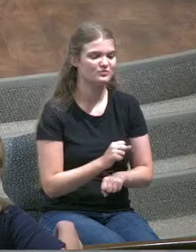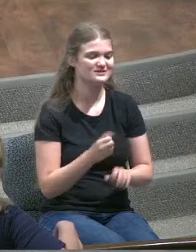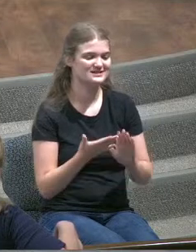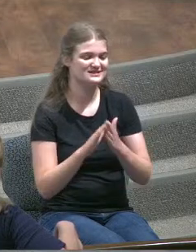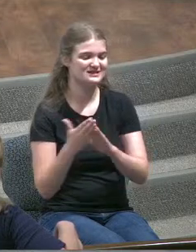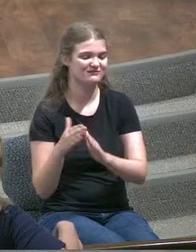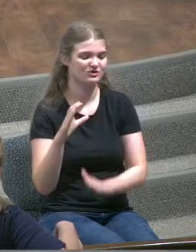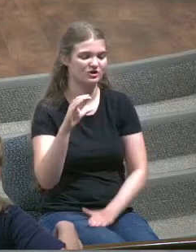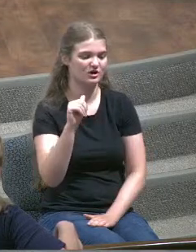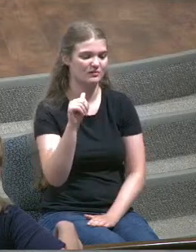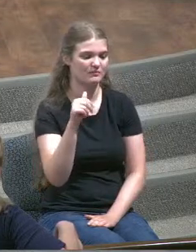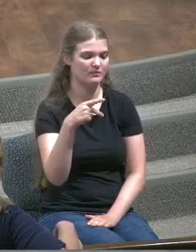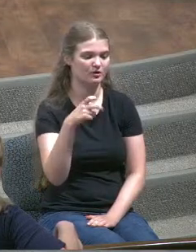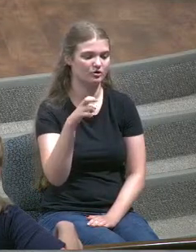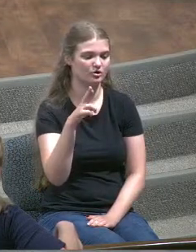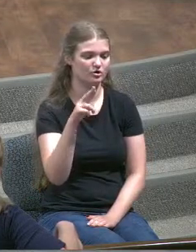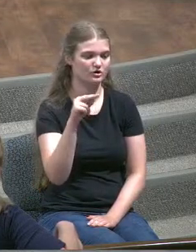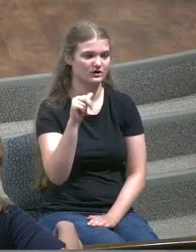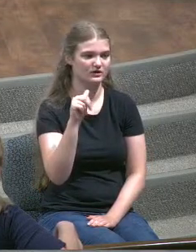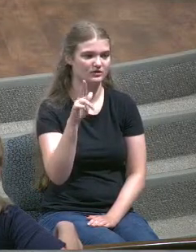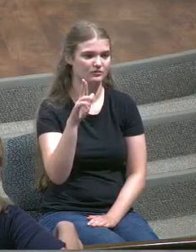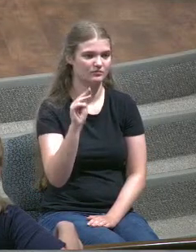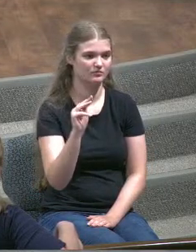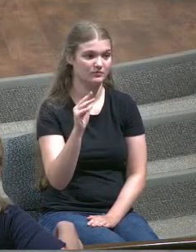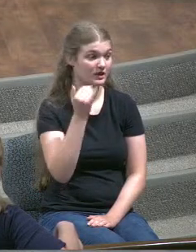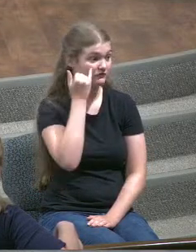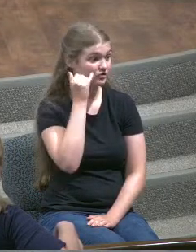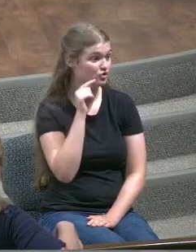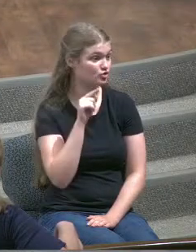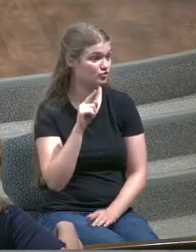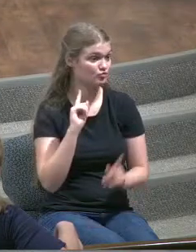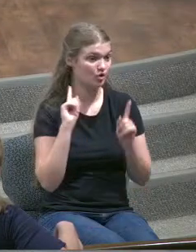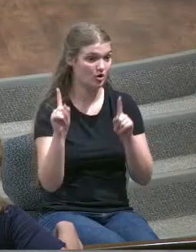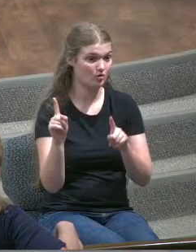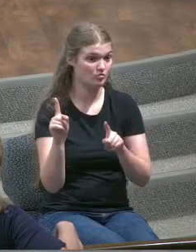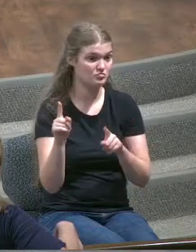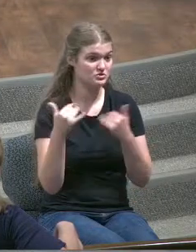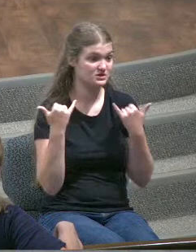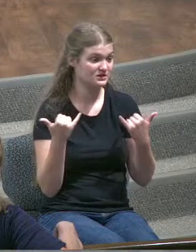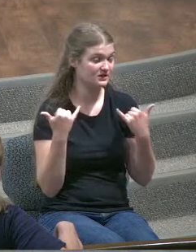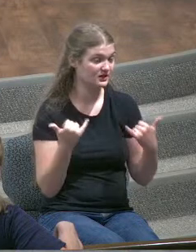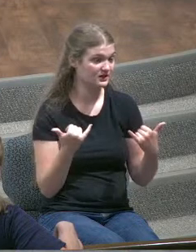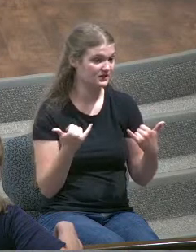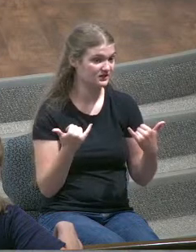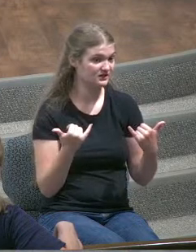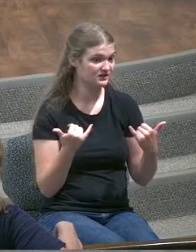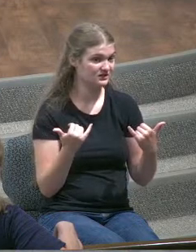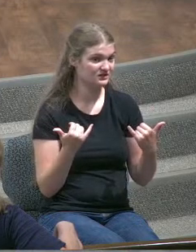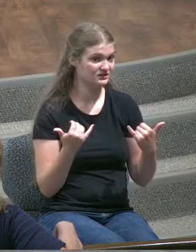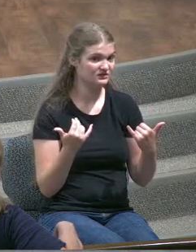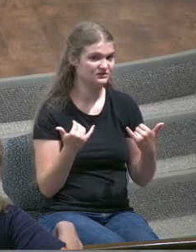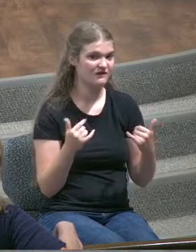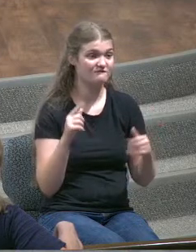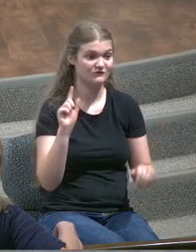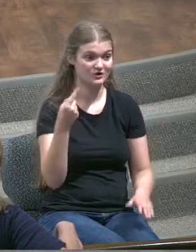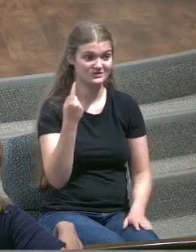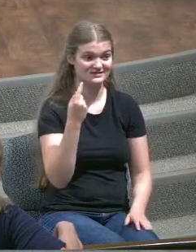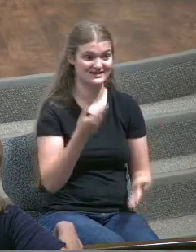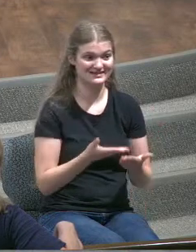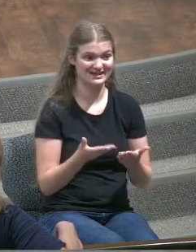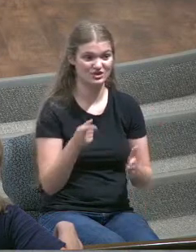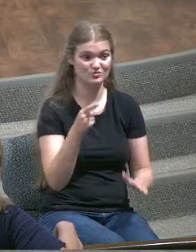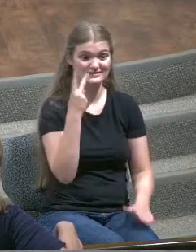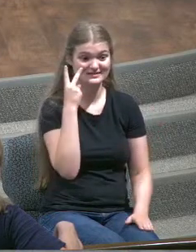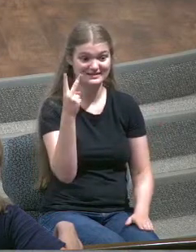of Capernaum. And if you've ever been to Capernaum today, which you can go to the archaeological site, the very first thing you see